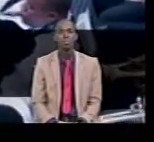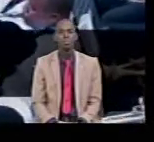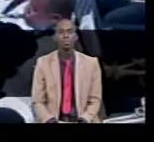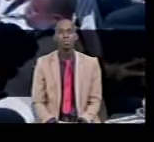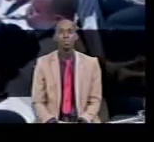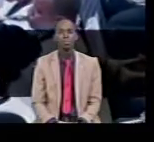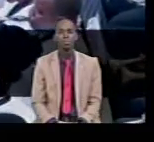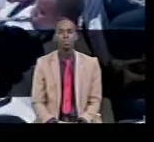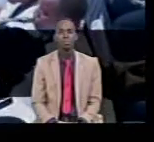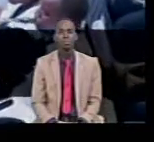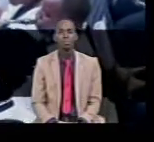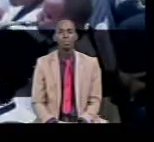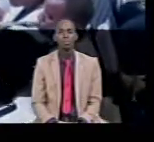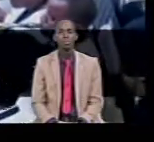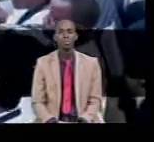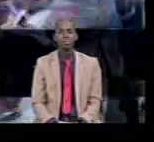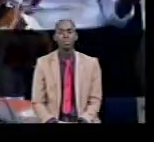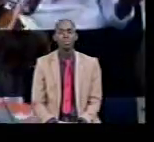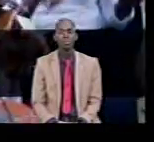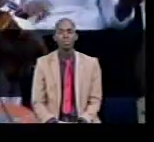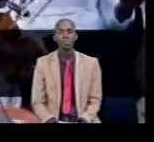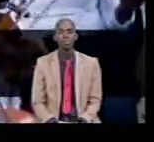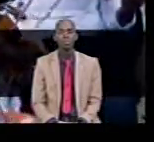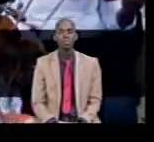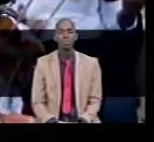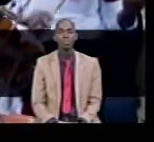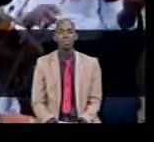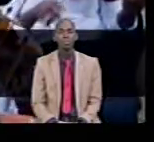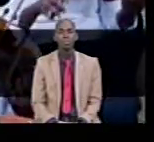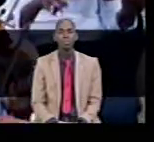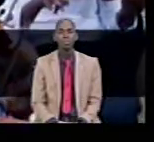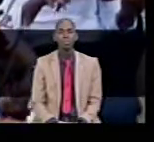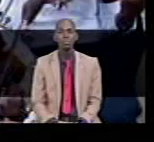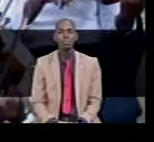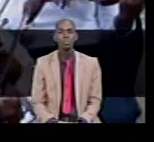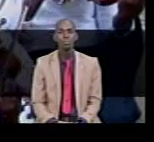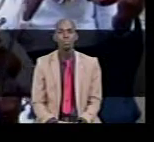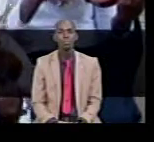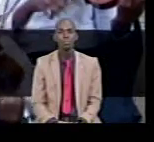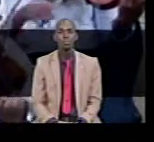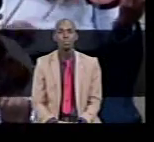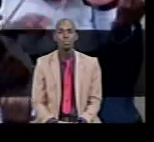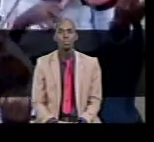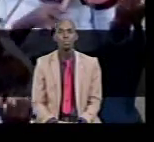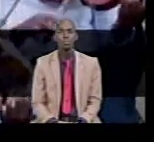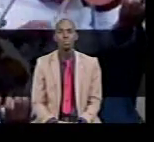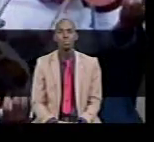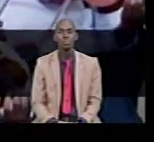Thank you.